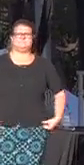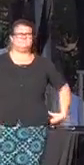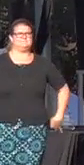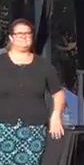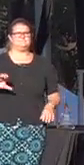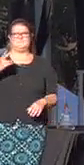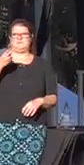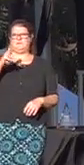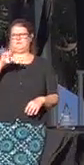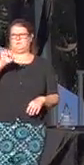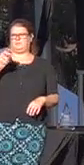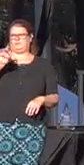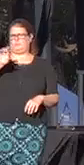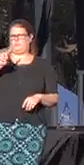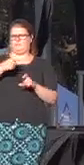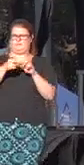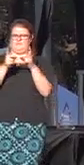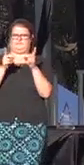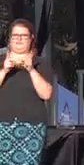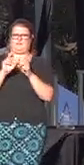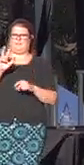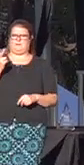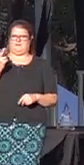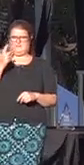Chris Ward from District 3.